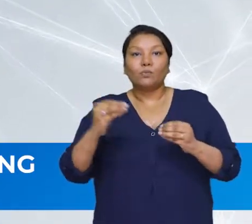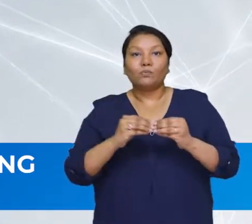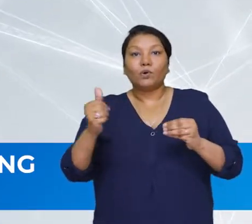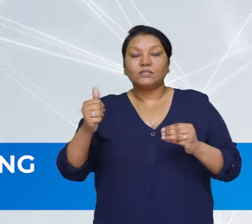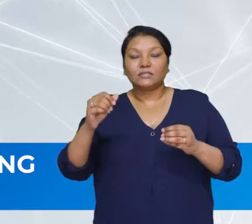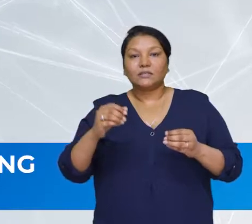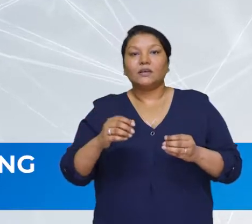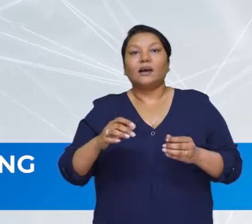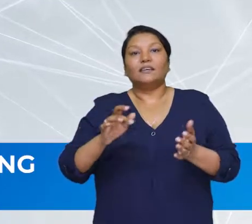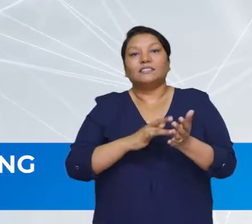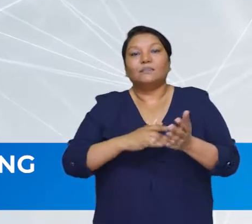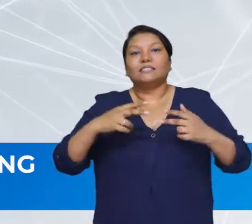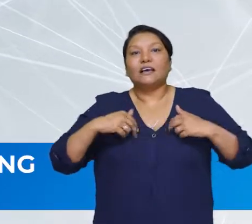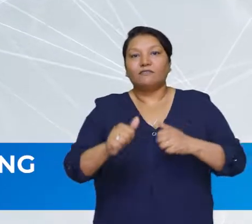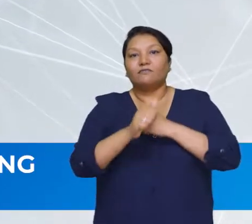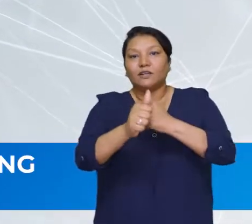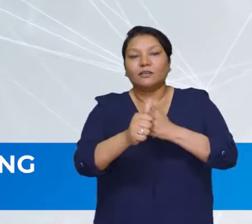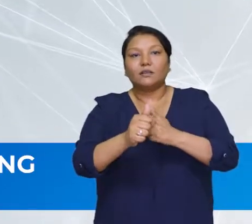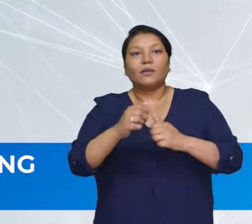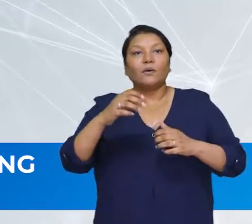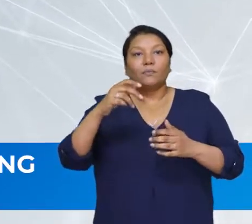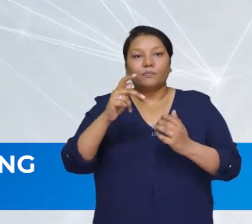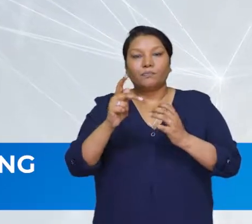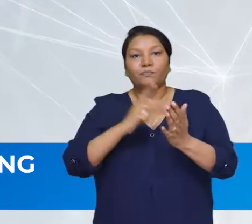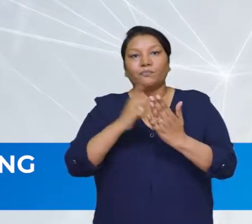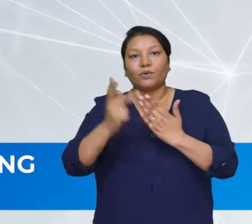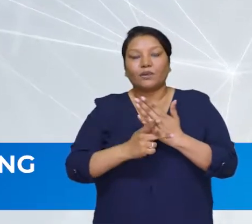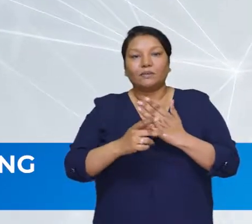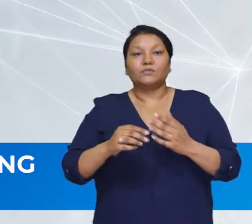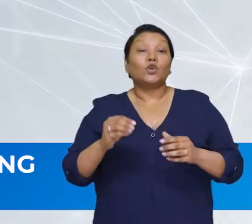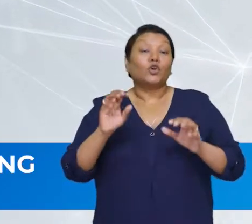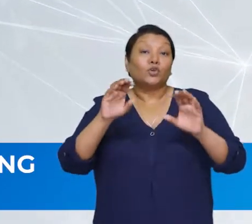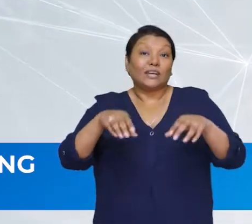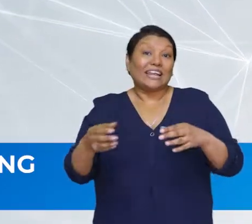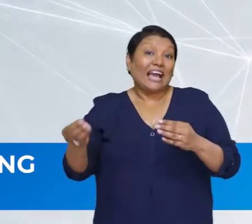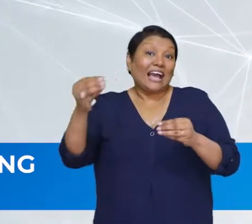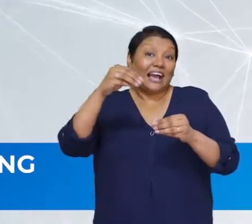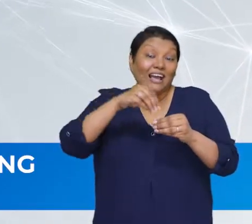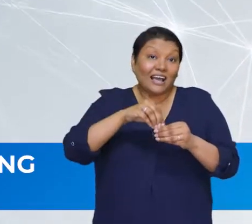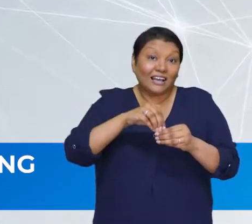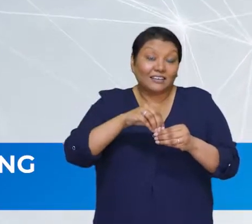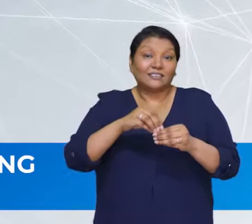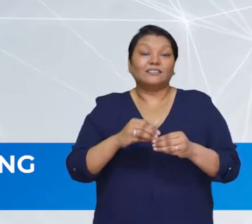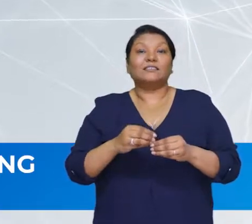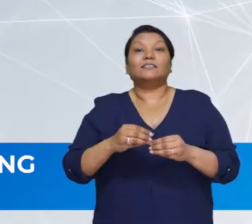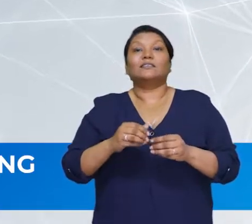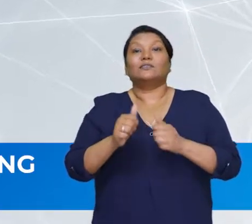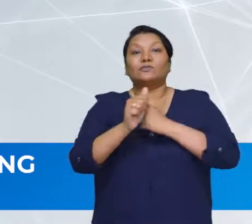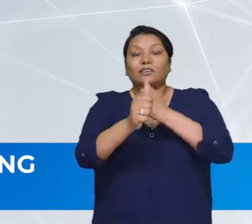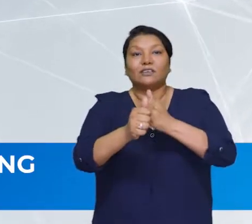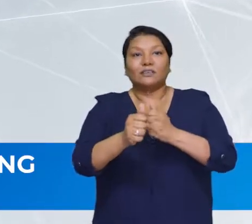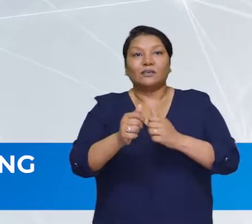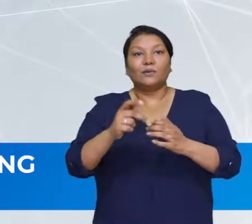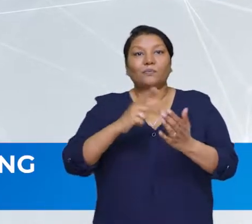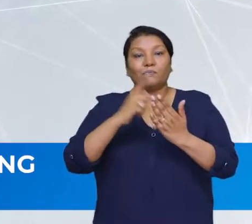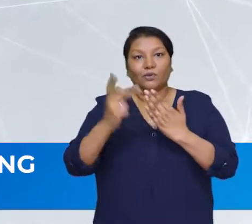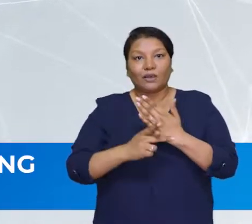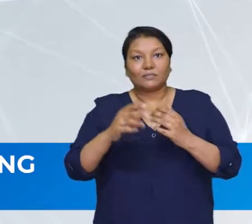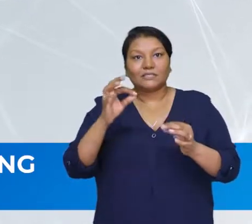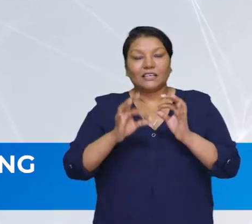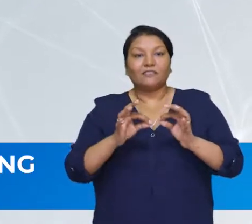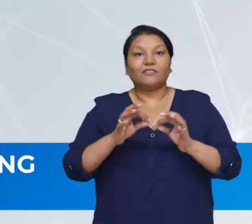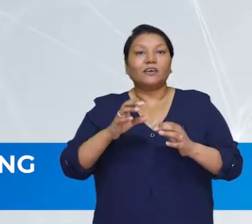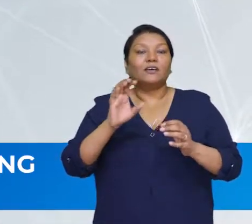tracking software to help you locate your device. This is often found under location services on the device. Alternatively, you can